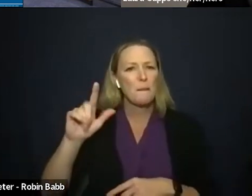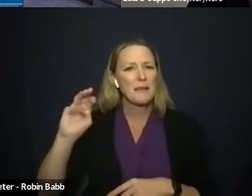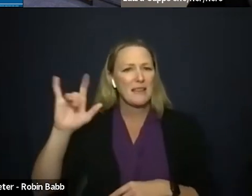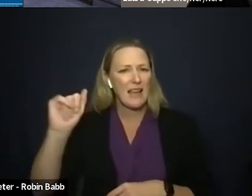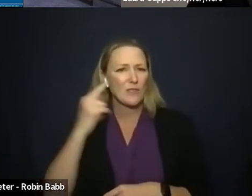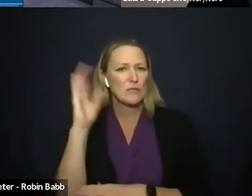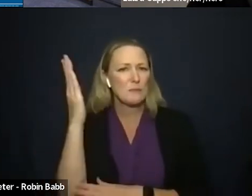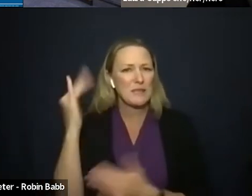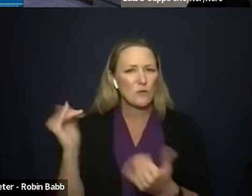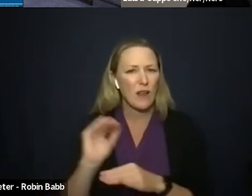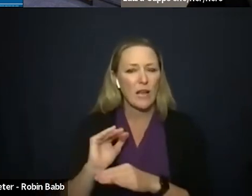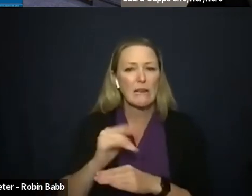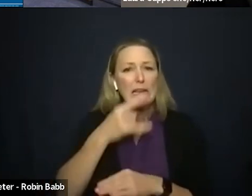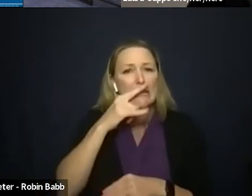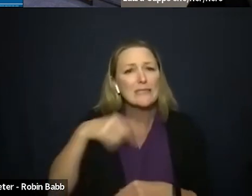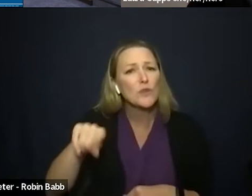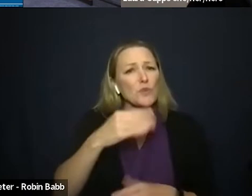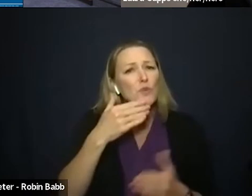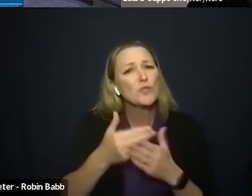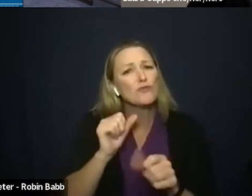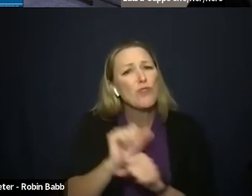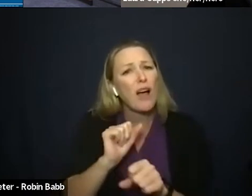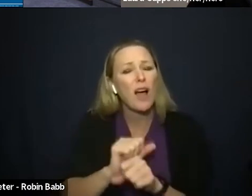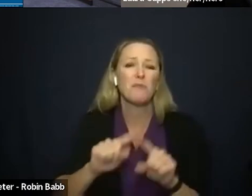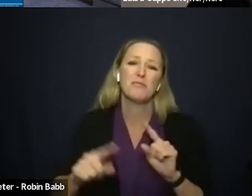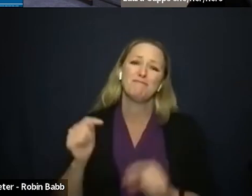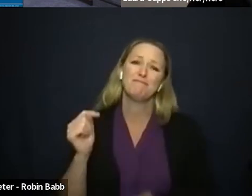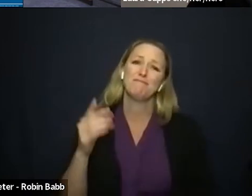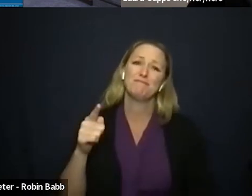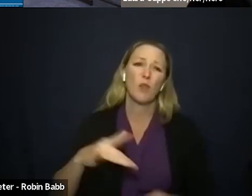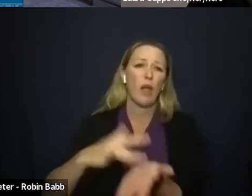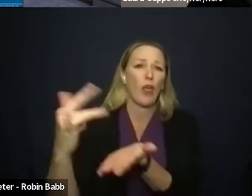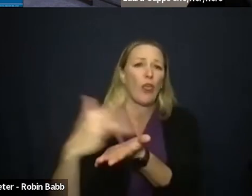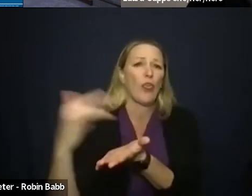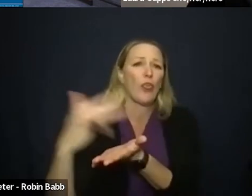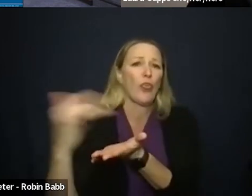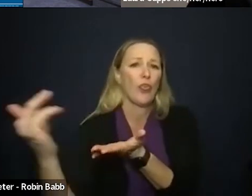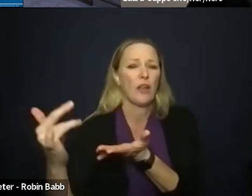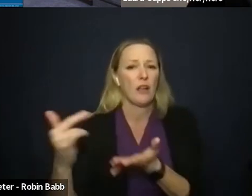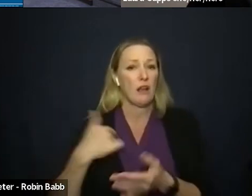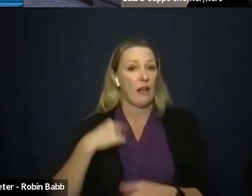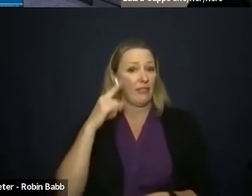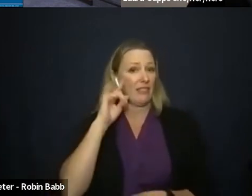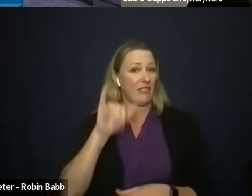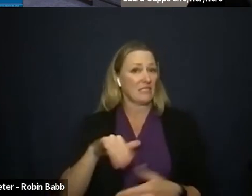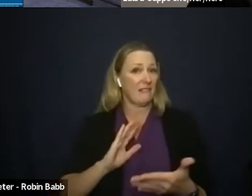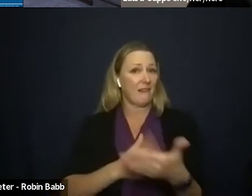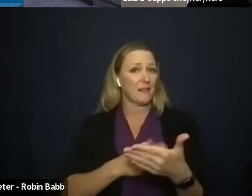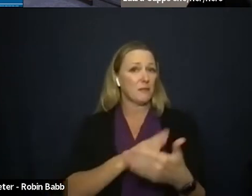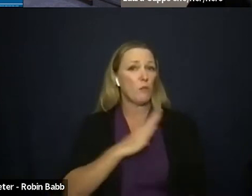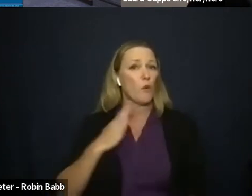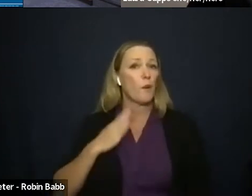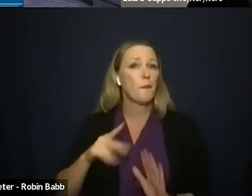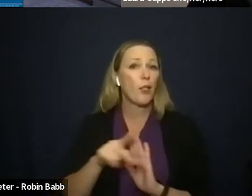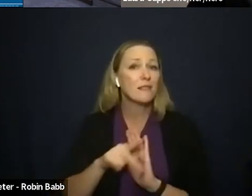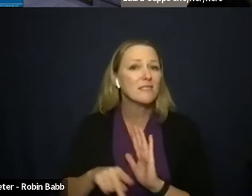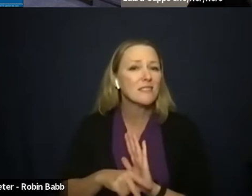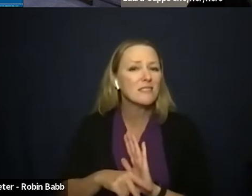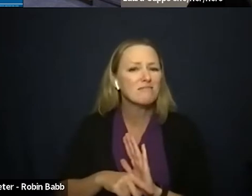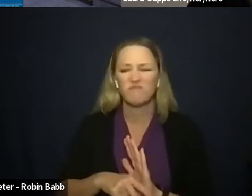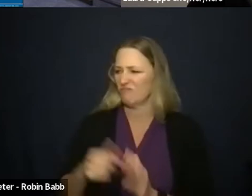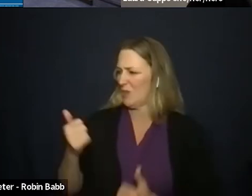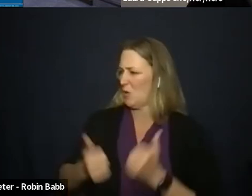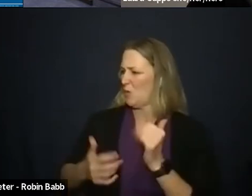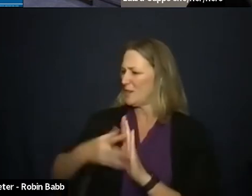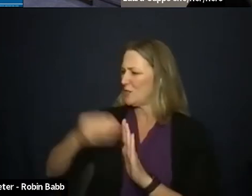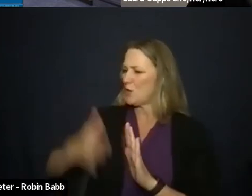job it's just too bad they're using you for political activities because i believe that's against board policy what student wouldn't read a